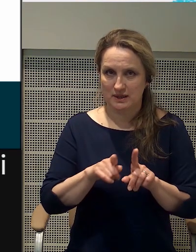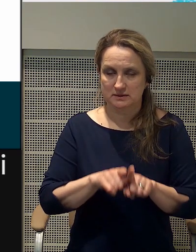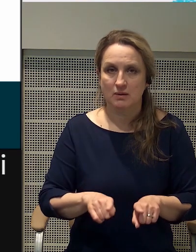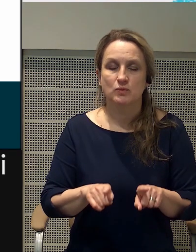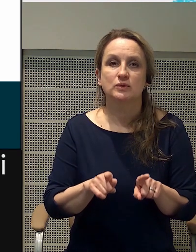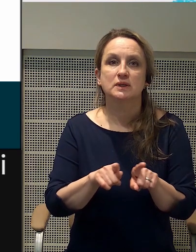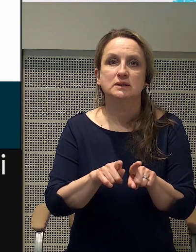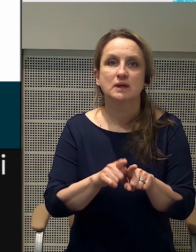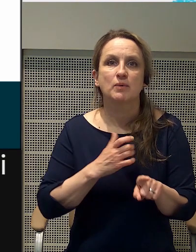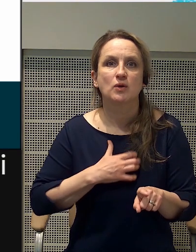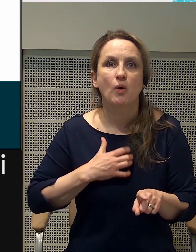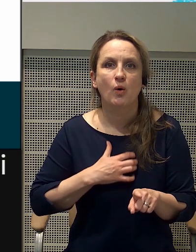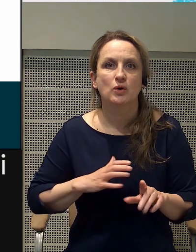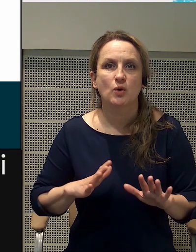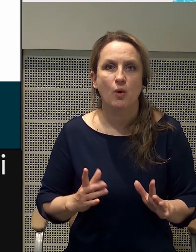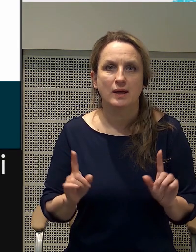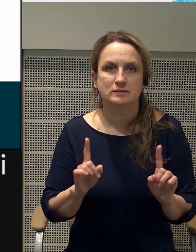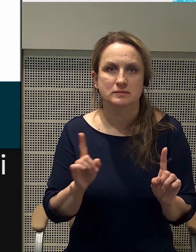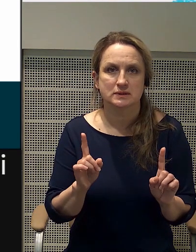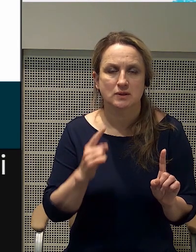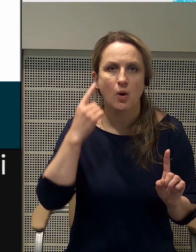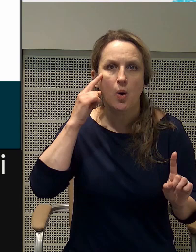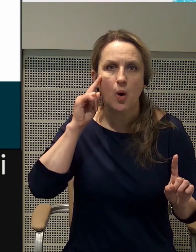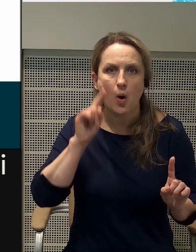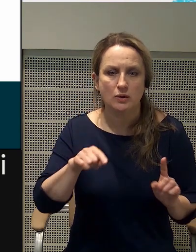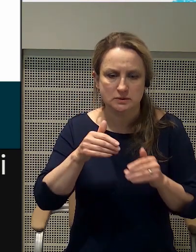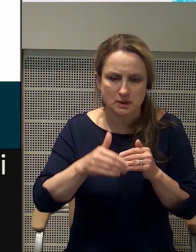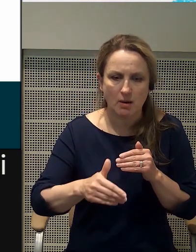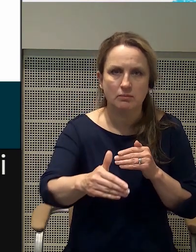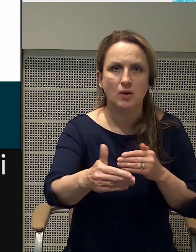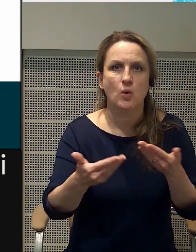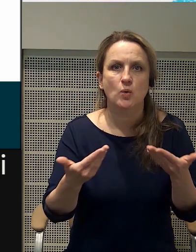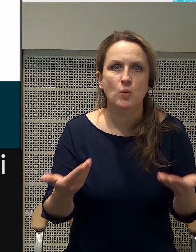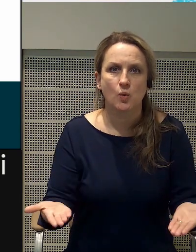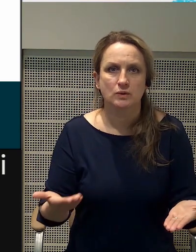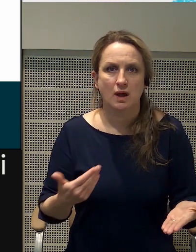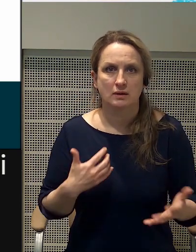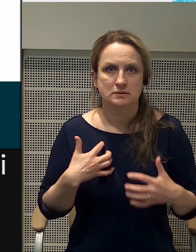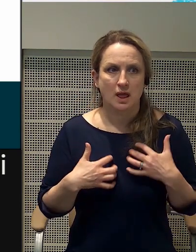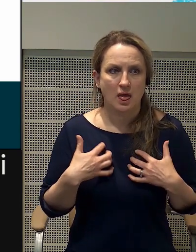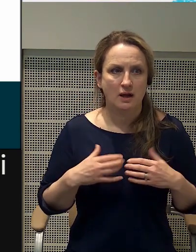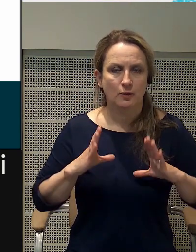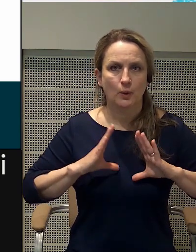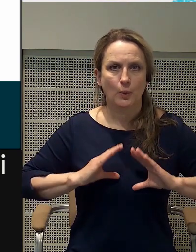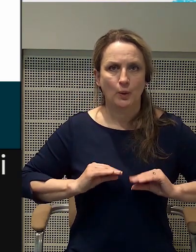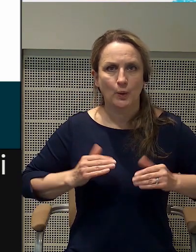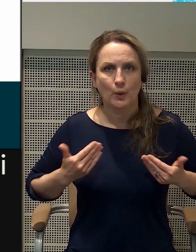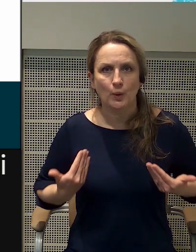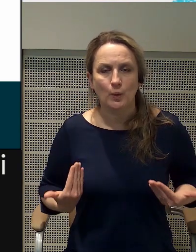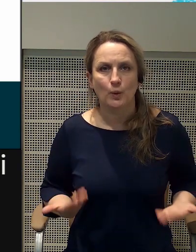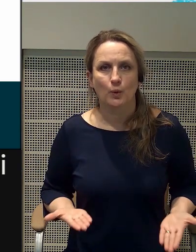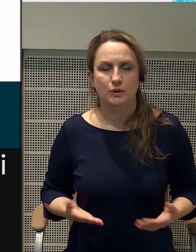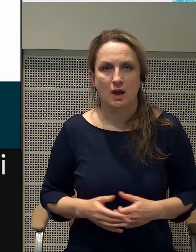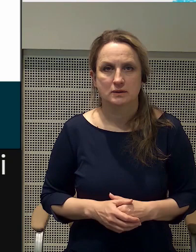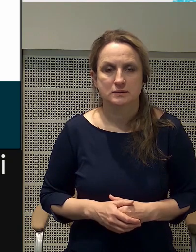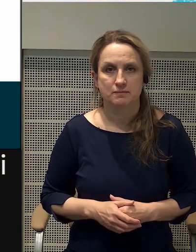siblings. Well, we might want to talk to you, and see where it brought you. But it's hard sometimes to have a sibling with a